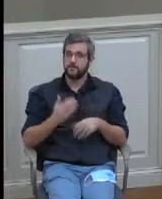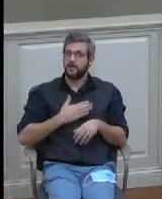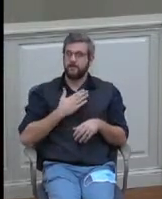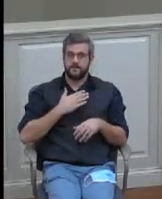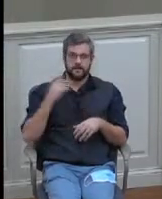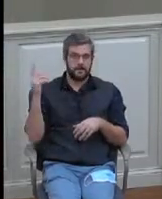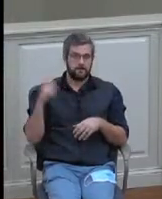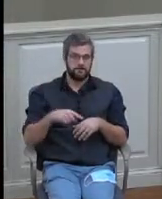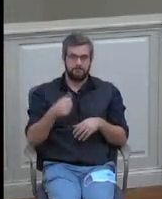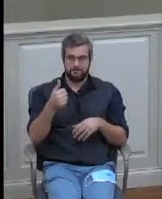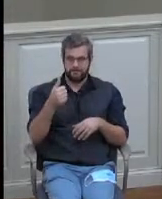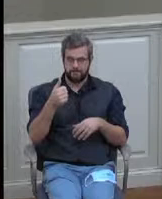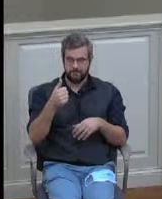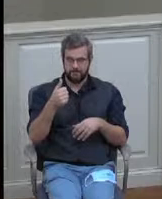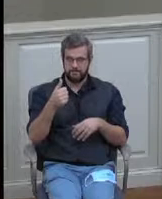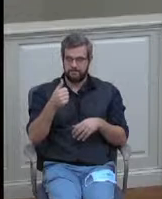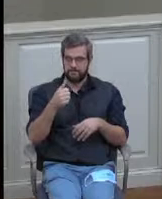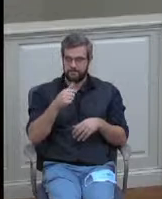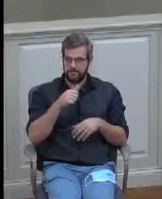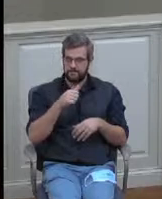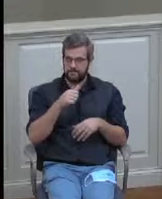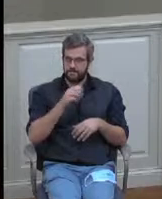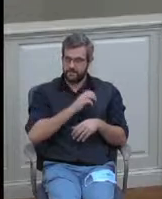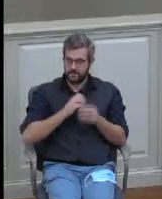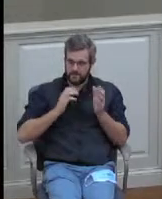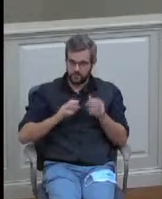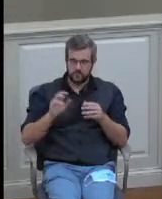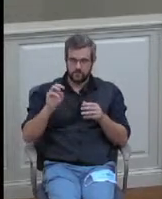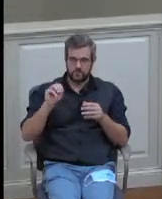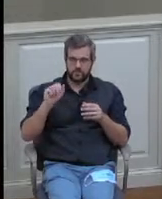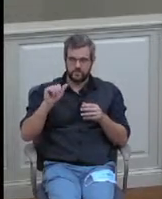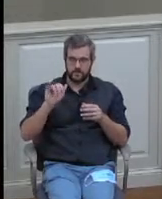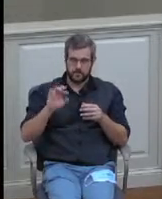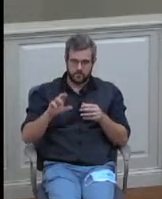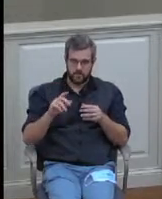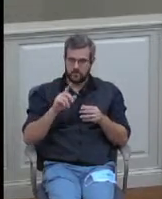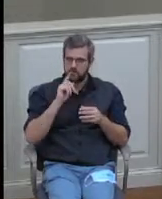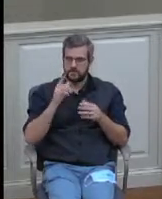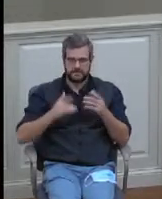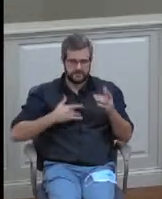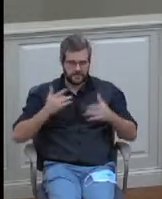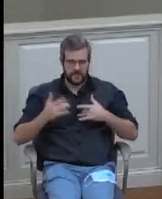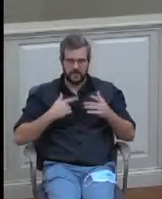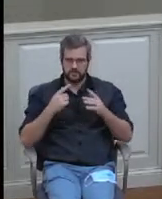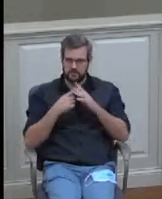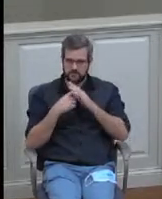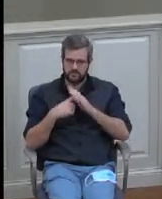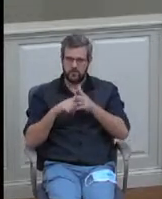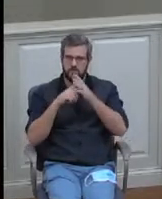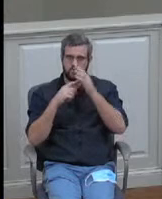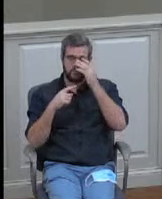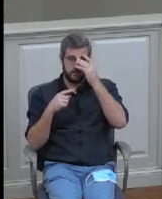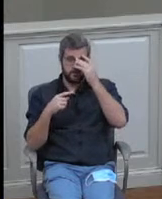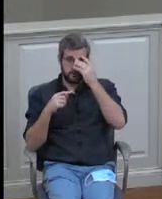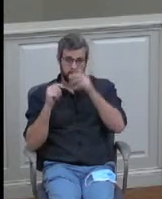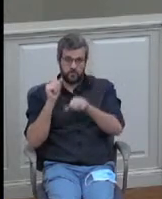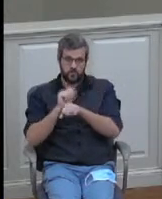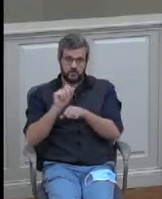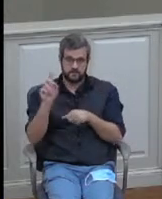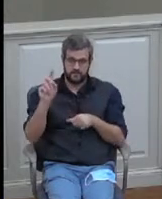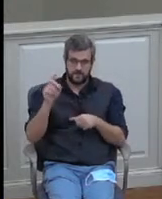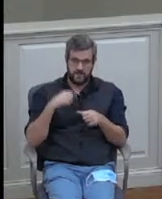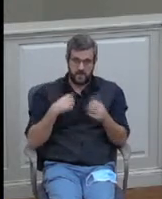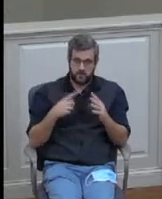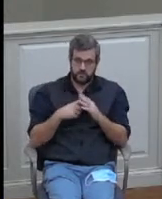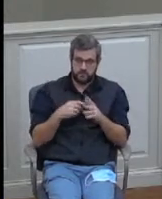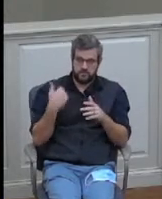to be here. Mayor, Commissioners, I'm really excited to get started with the City of Danville. Actually, I already started